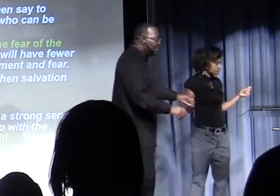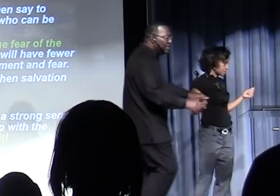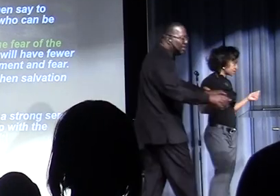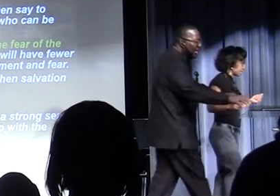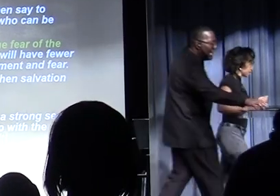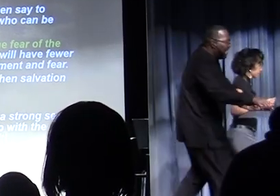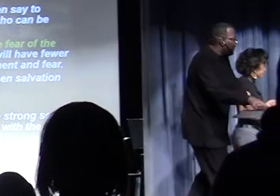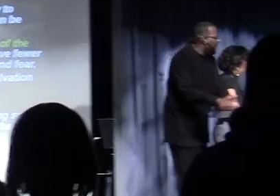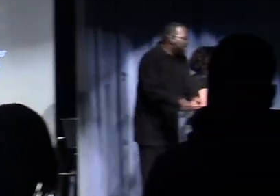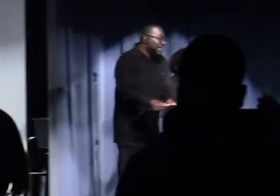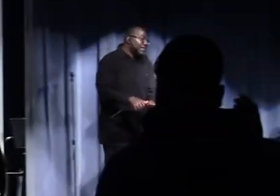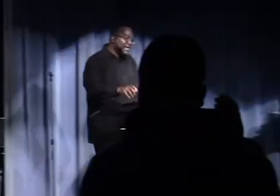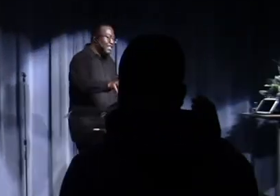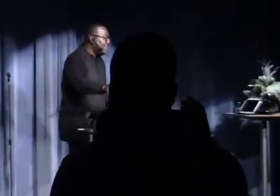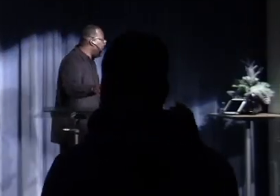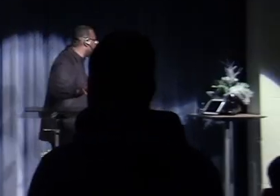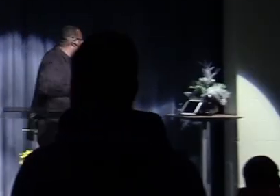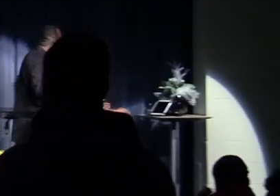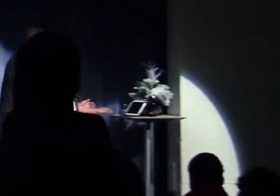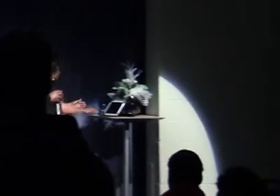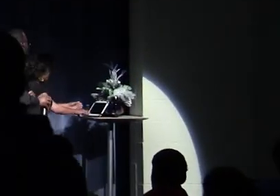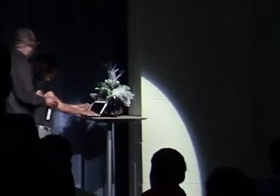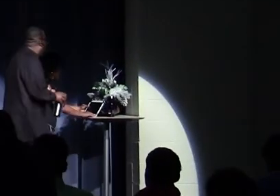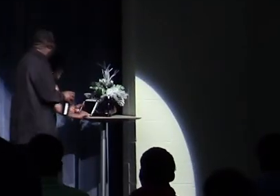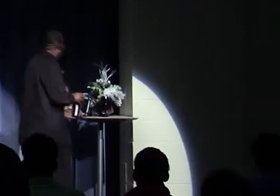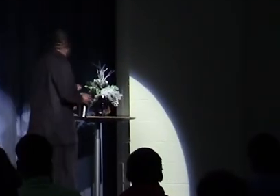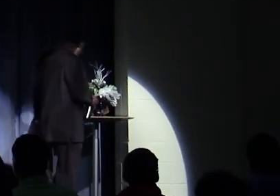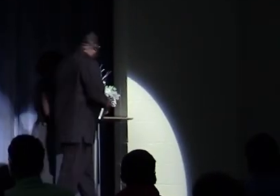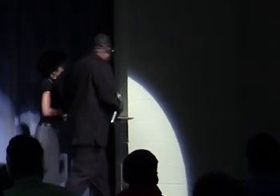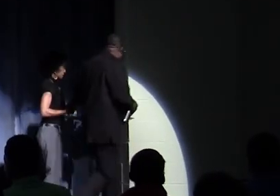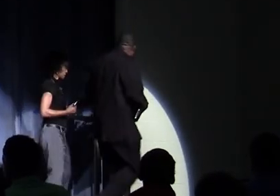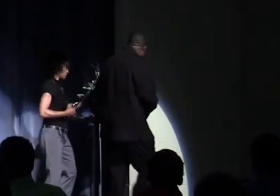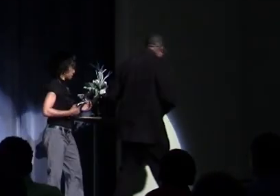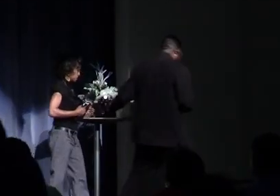Jesus' name. Amen and amen. Give God some praise. Come on, close. Hallelujah.